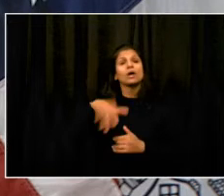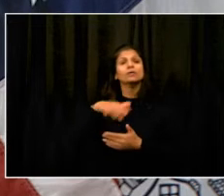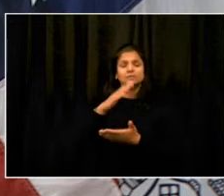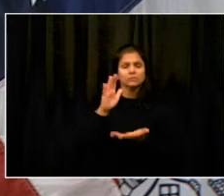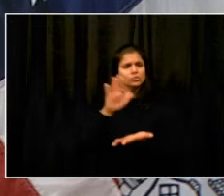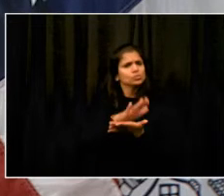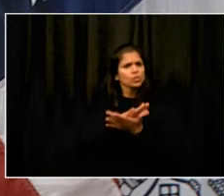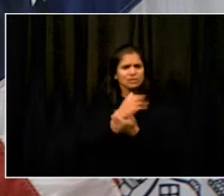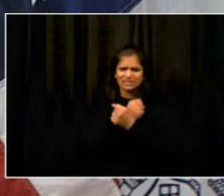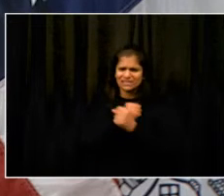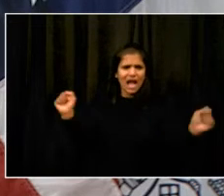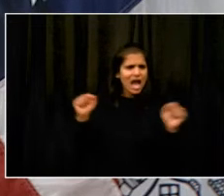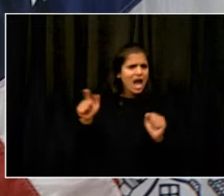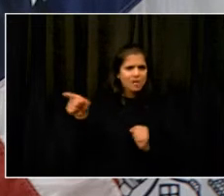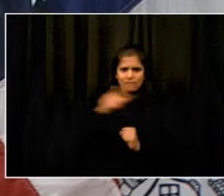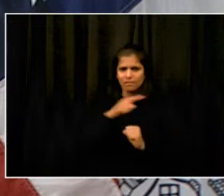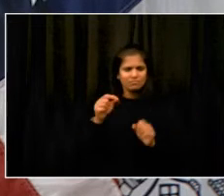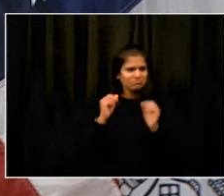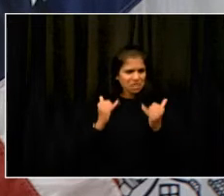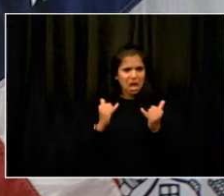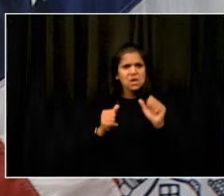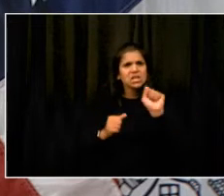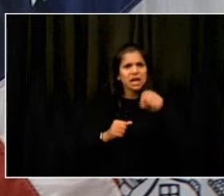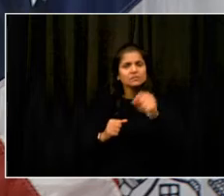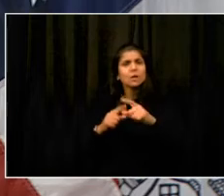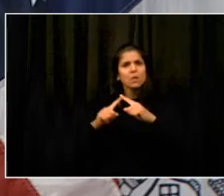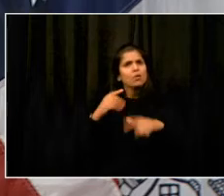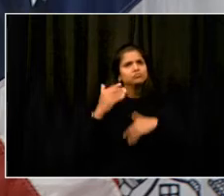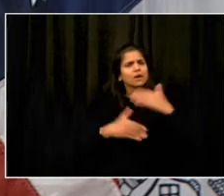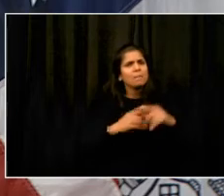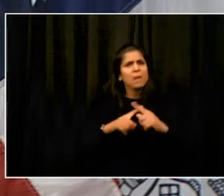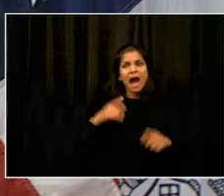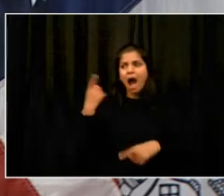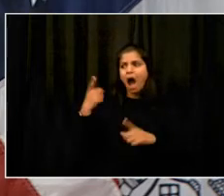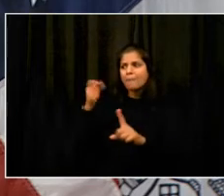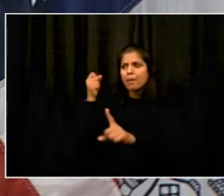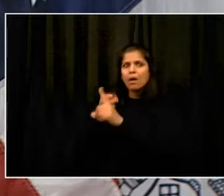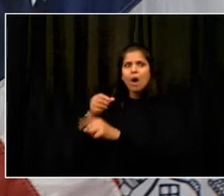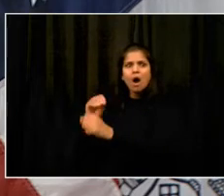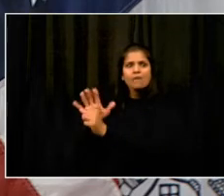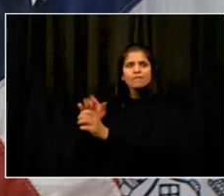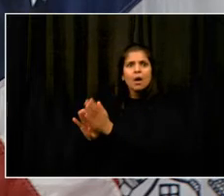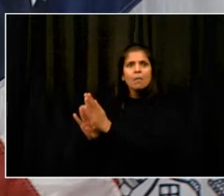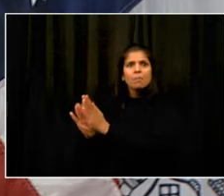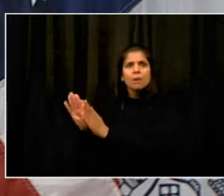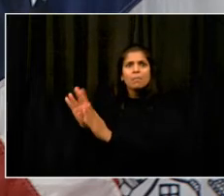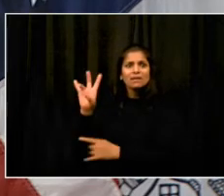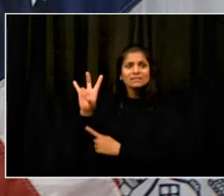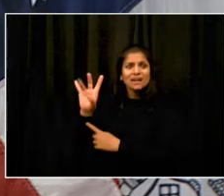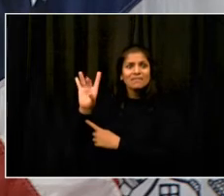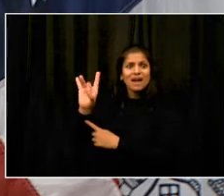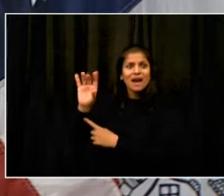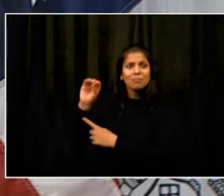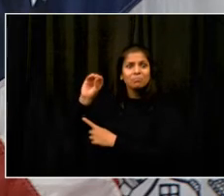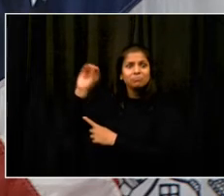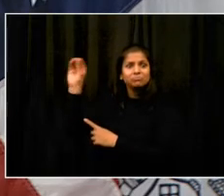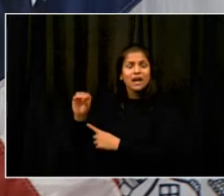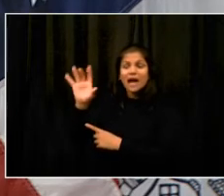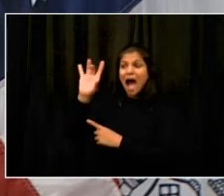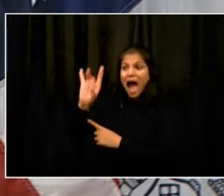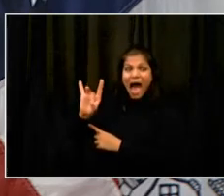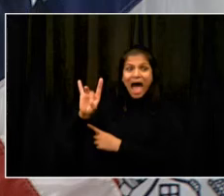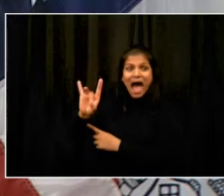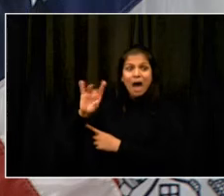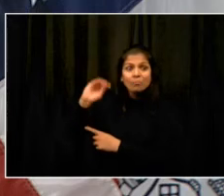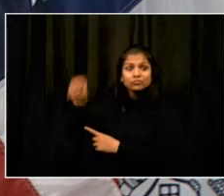7%, 8%, 12%, testing positive, is there a tipping point where the schools actually become an